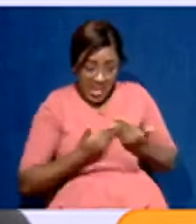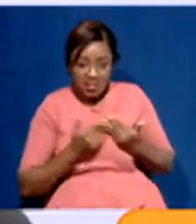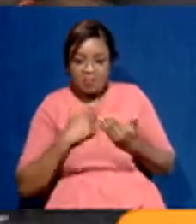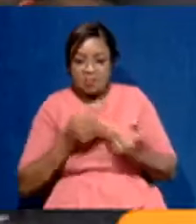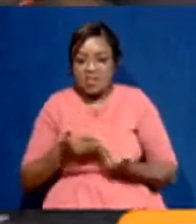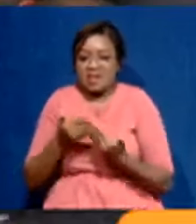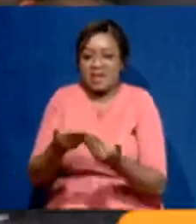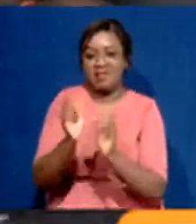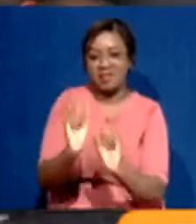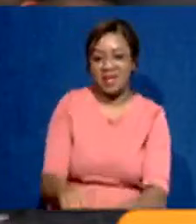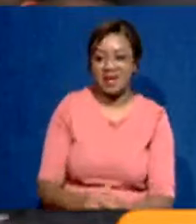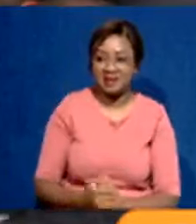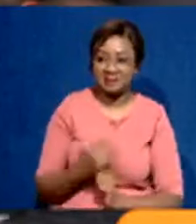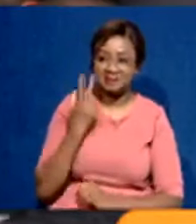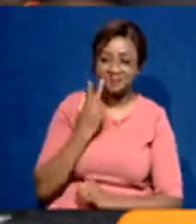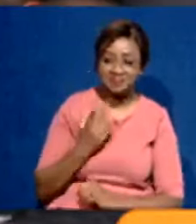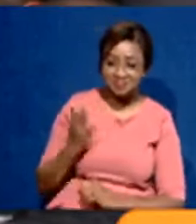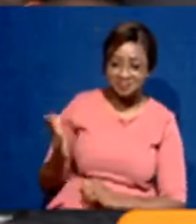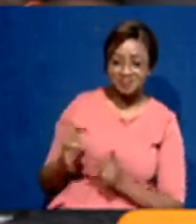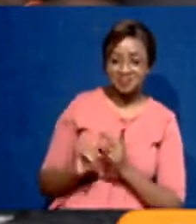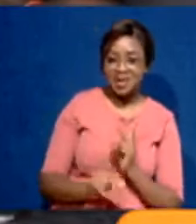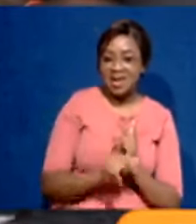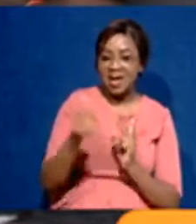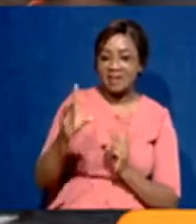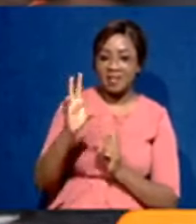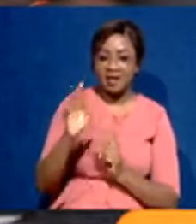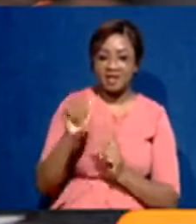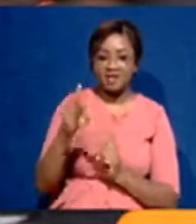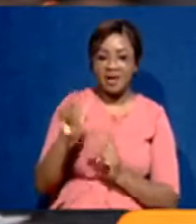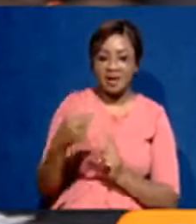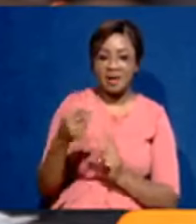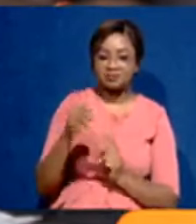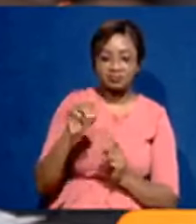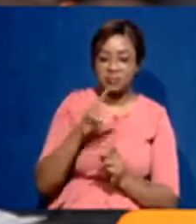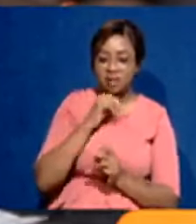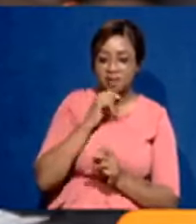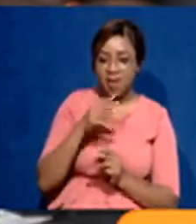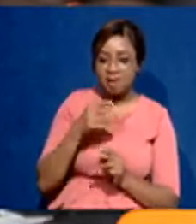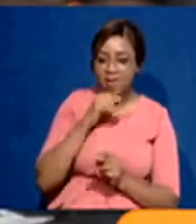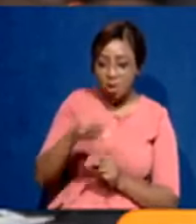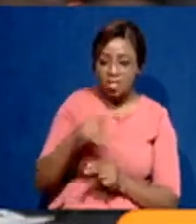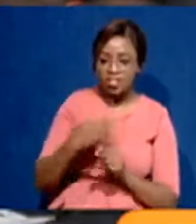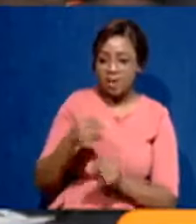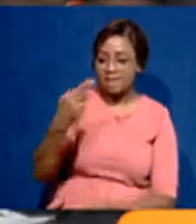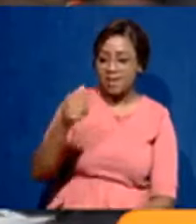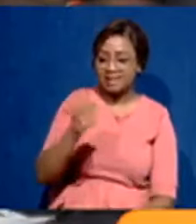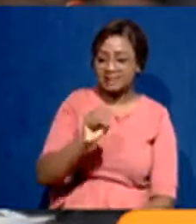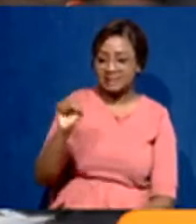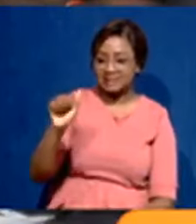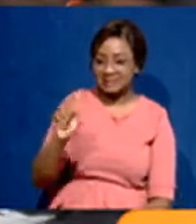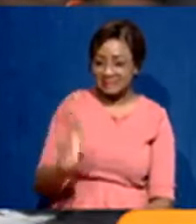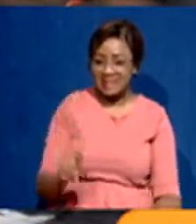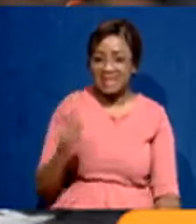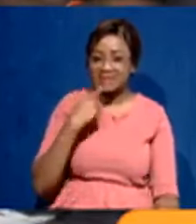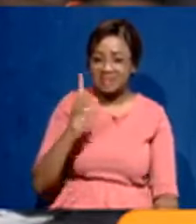my people. Farahan Hassan is a similar beneficiary from Mandera County. He says he can't wait to finish school and go back